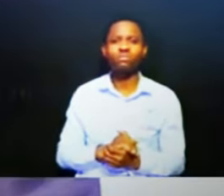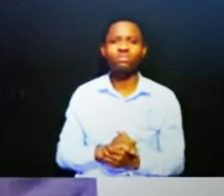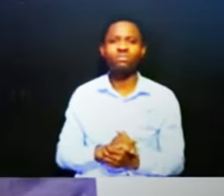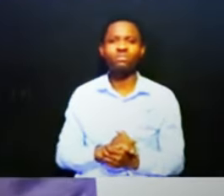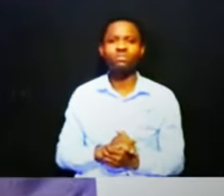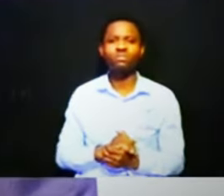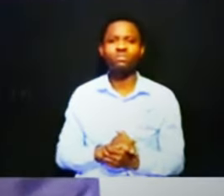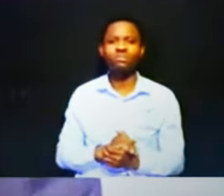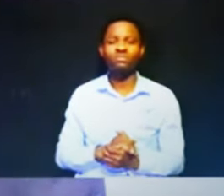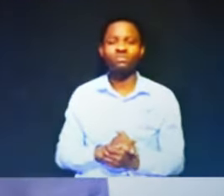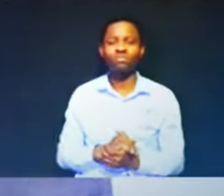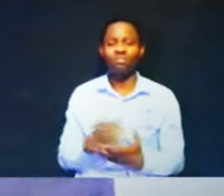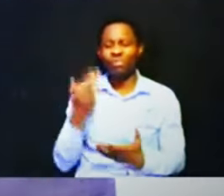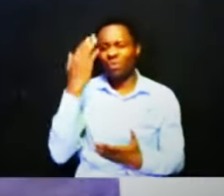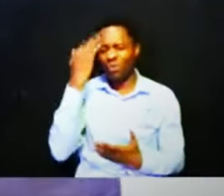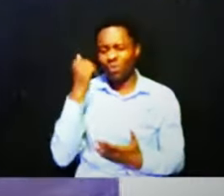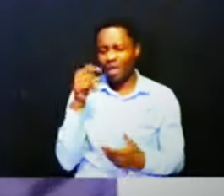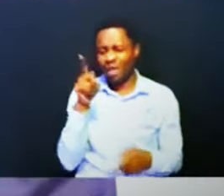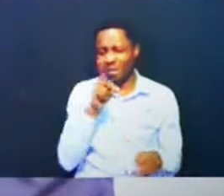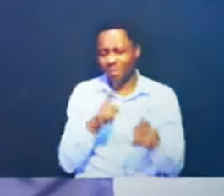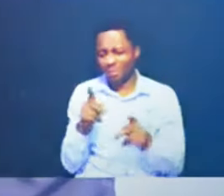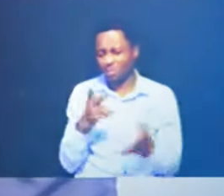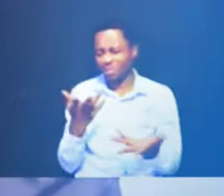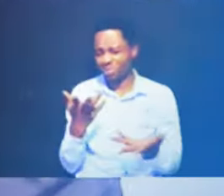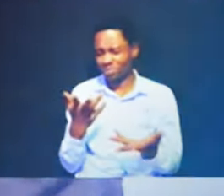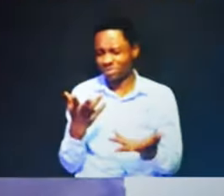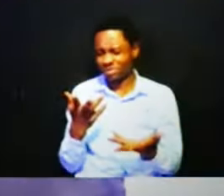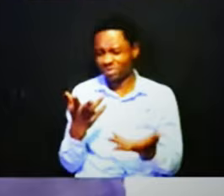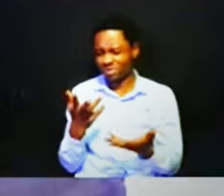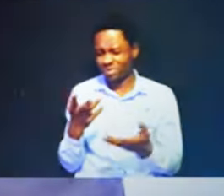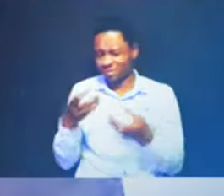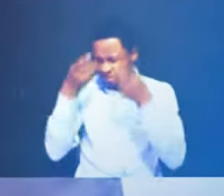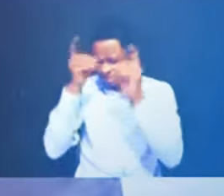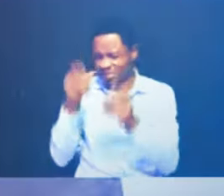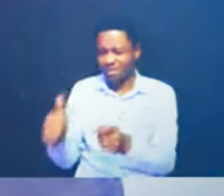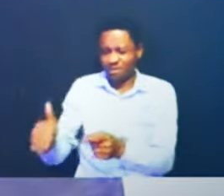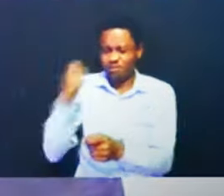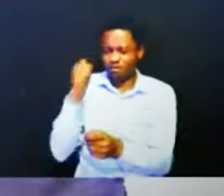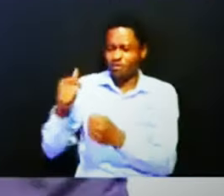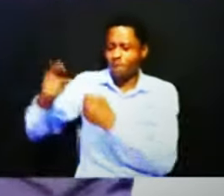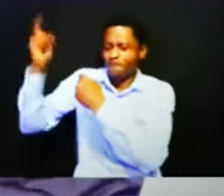the Alexanders amongst us?